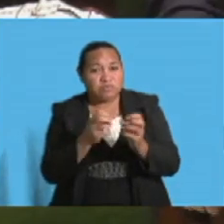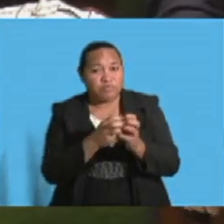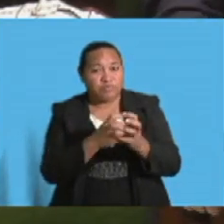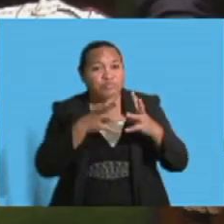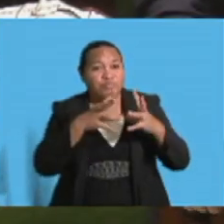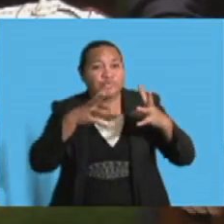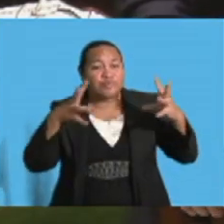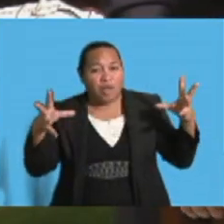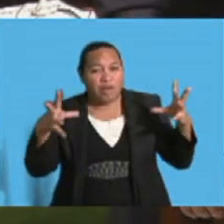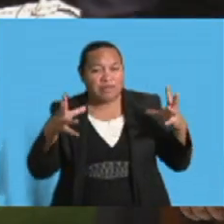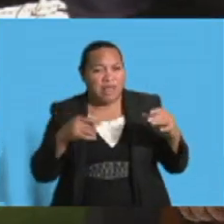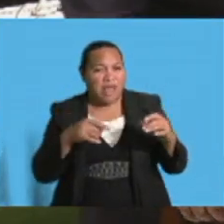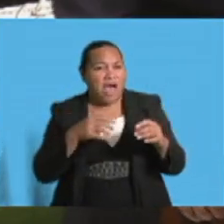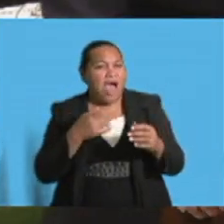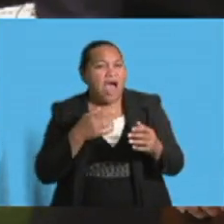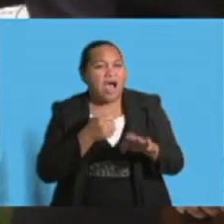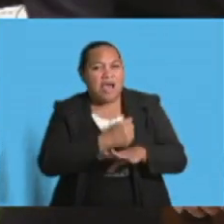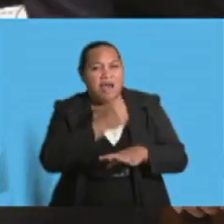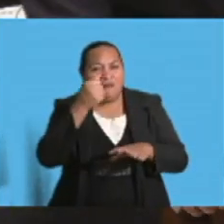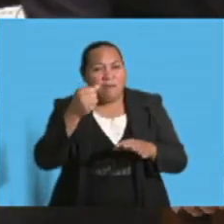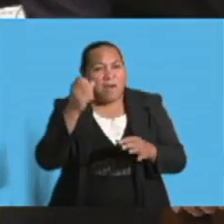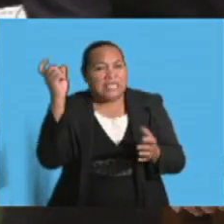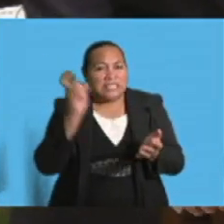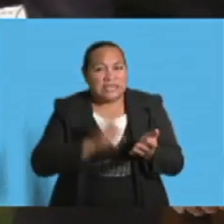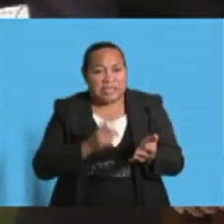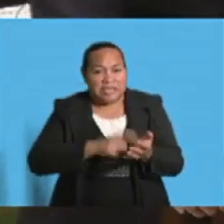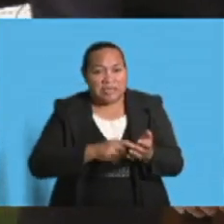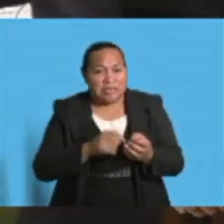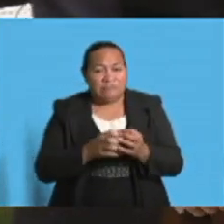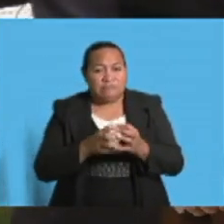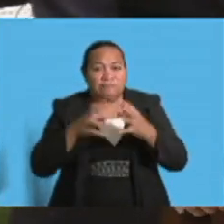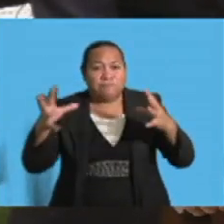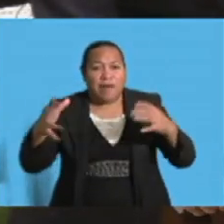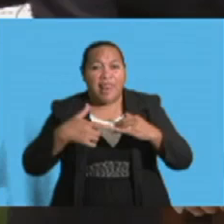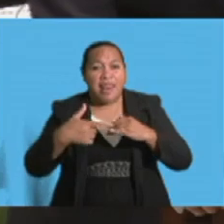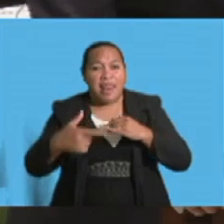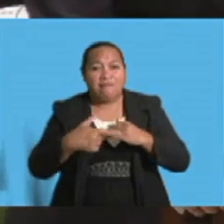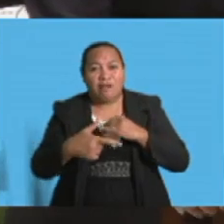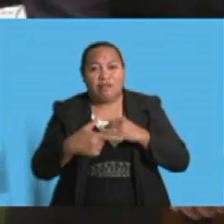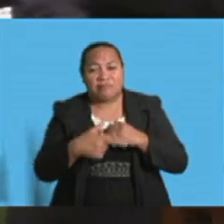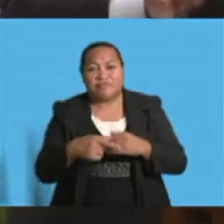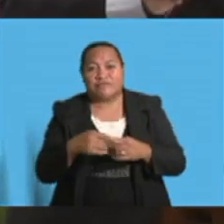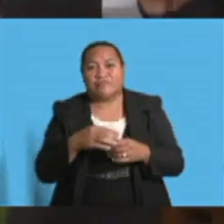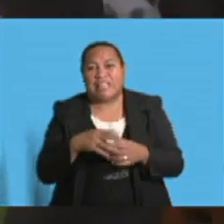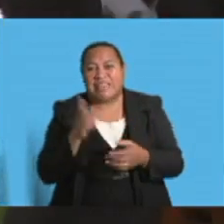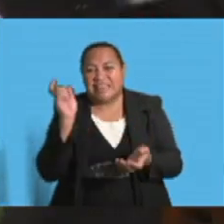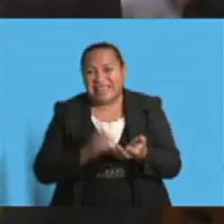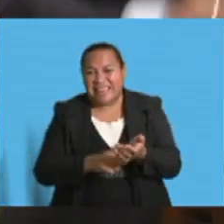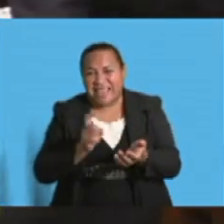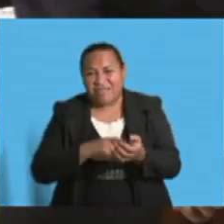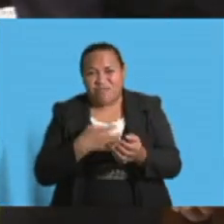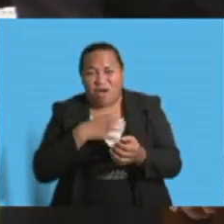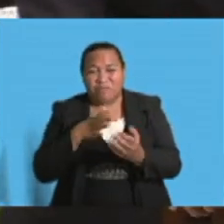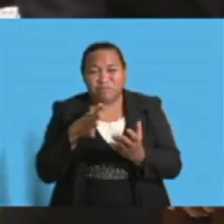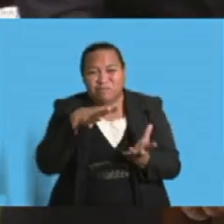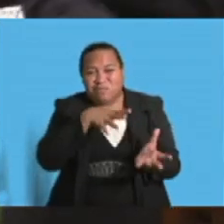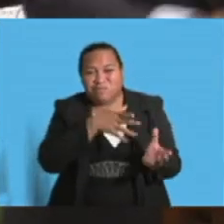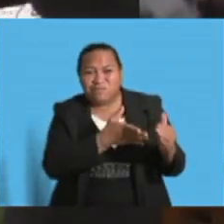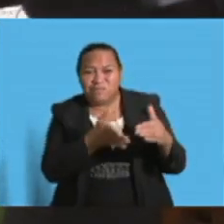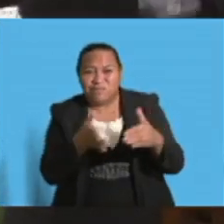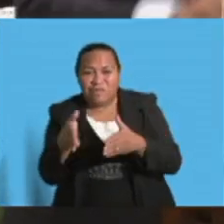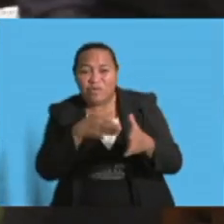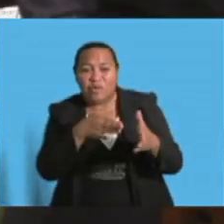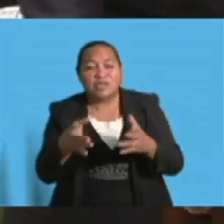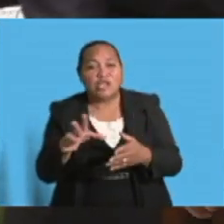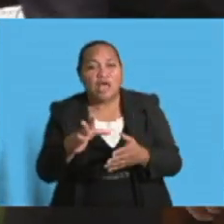government budget deficit and escalated the level of domestic public debt. Creative debt maneuver was then